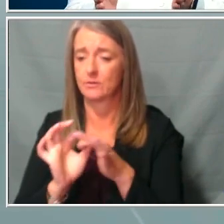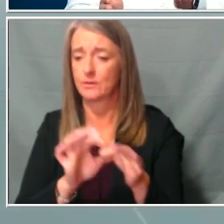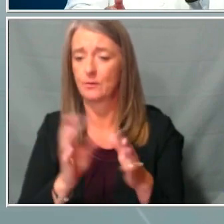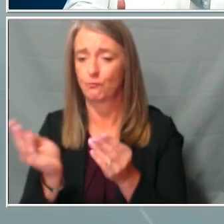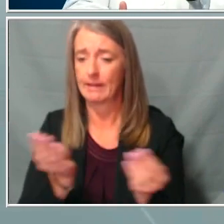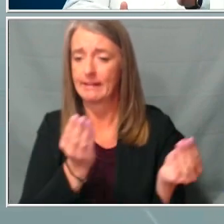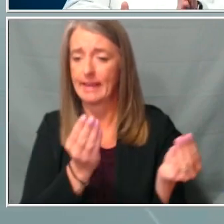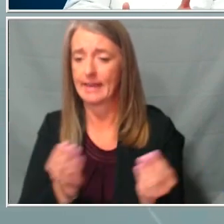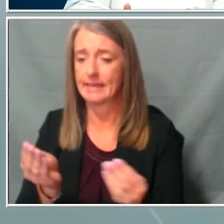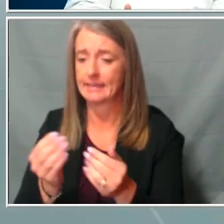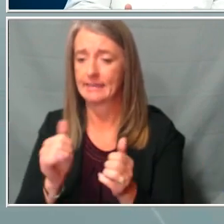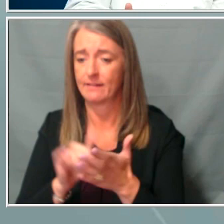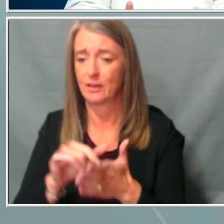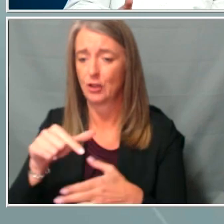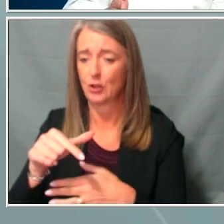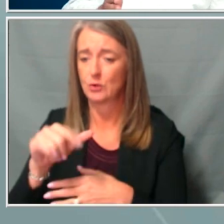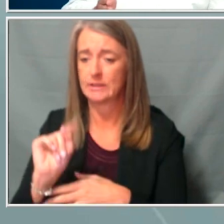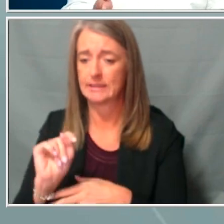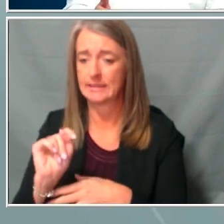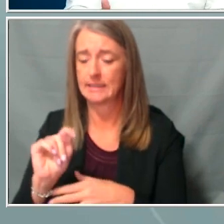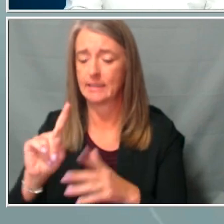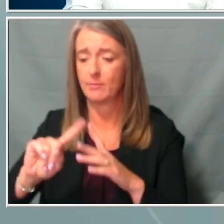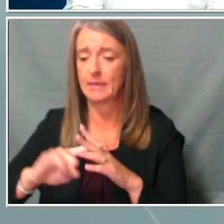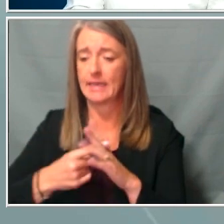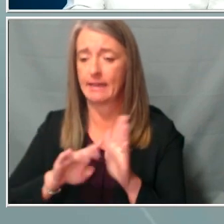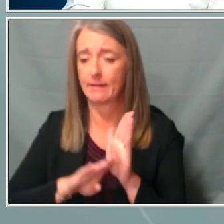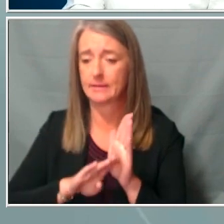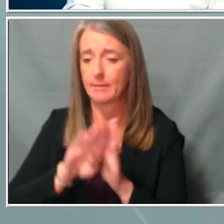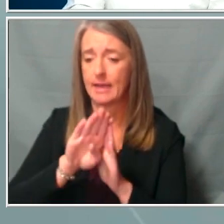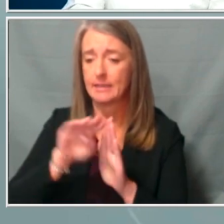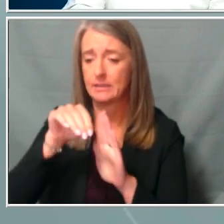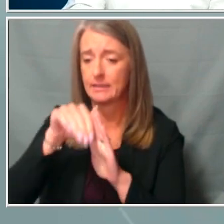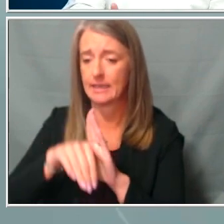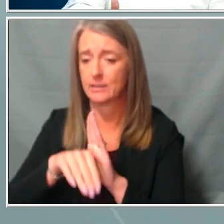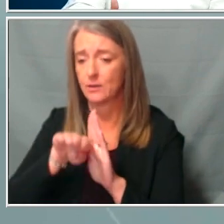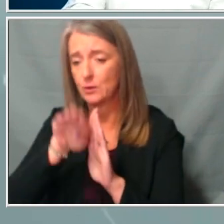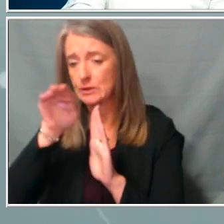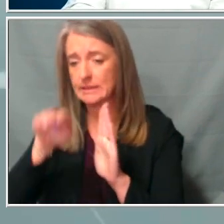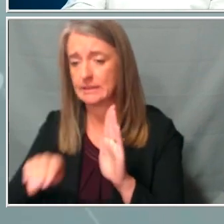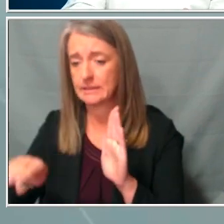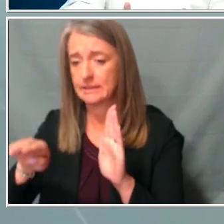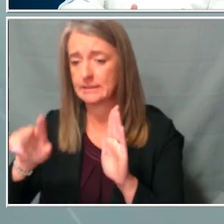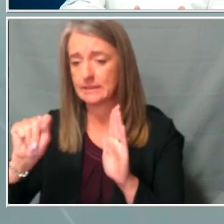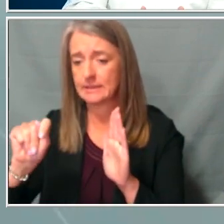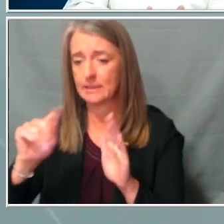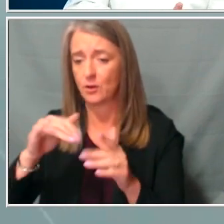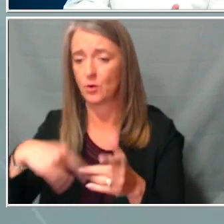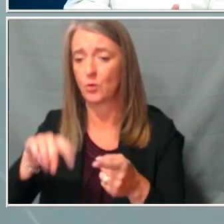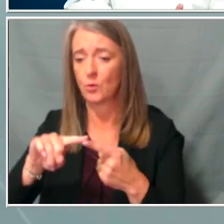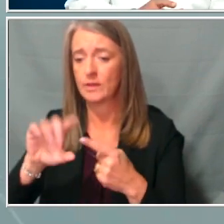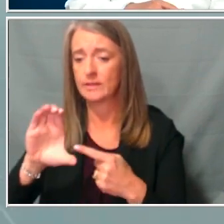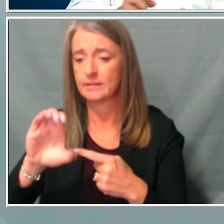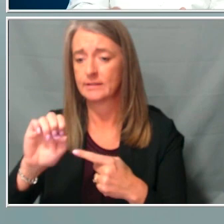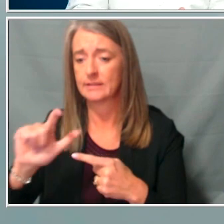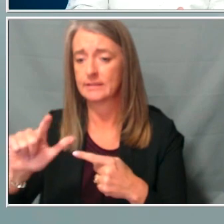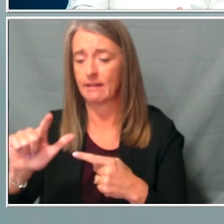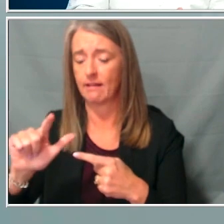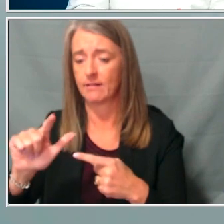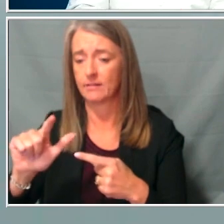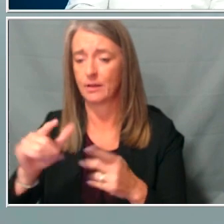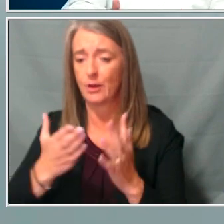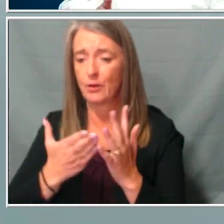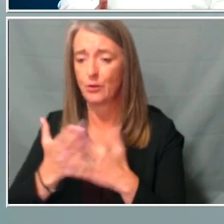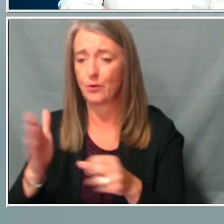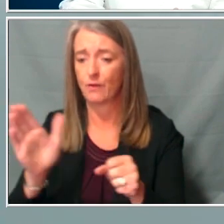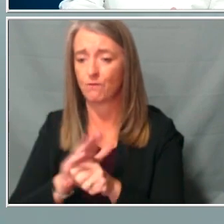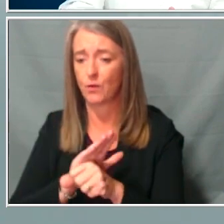interval, okay? The beginning of that spike to the end of the T wave is when the cell has, gone through the full